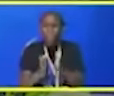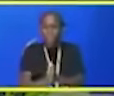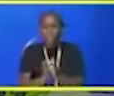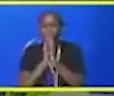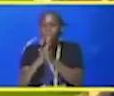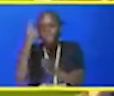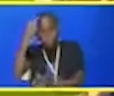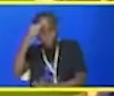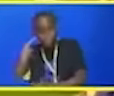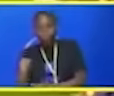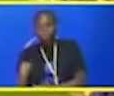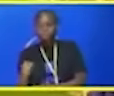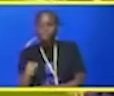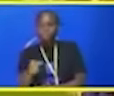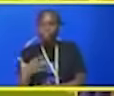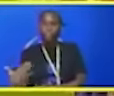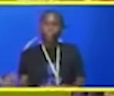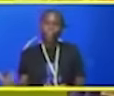time in prophecy.